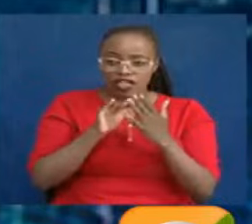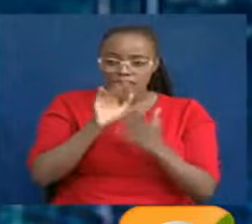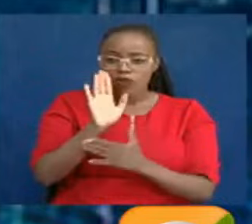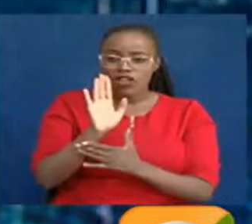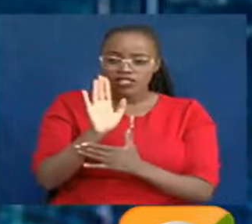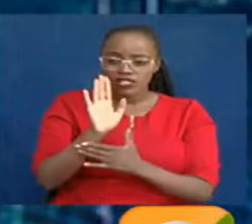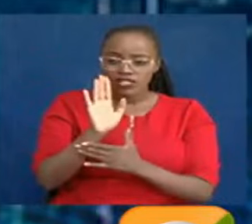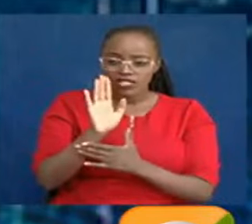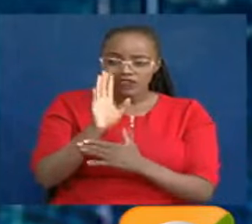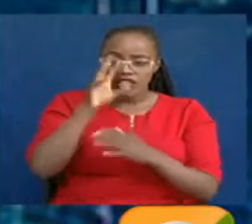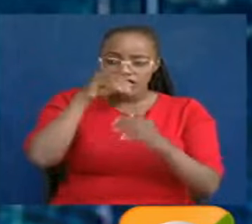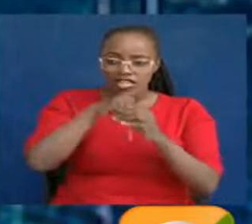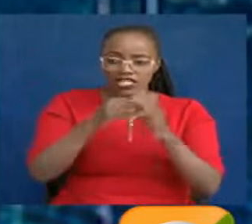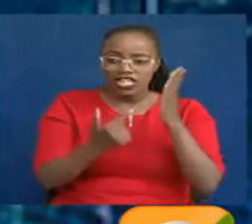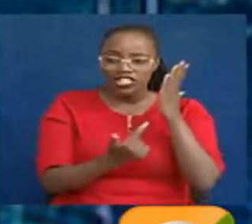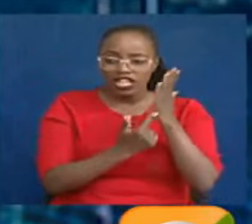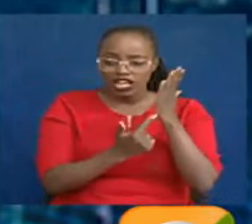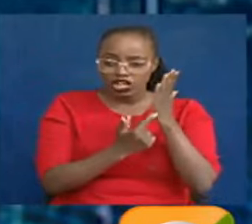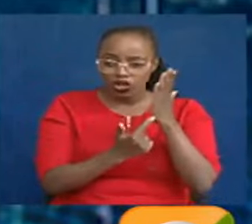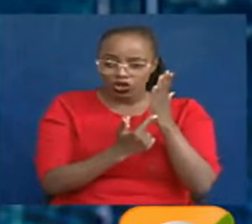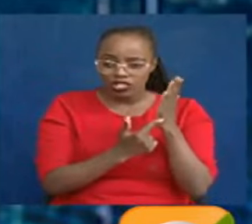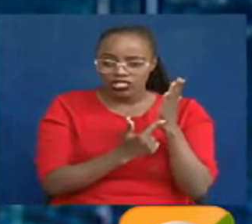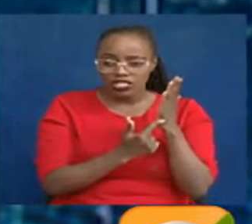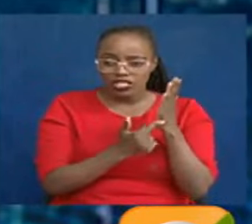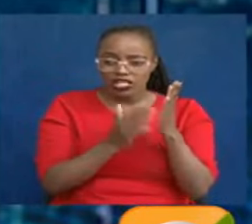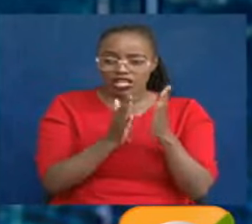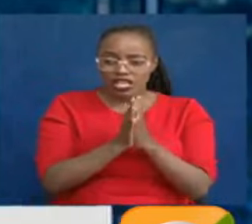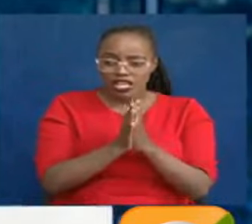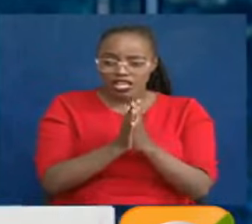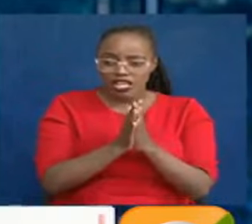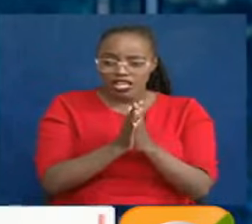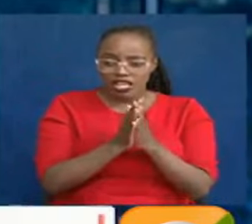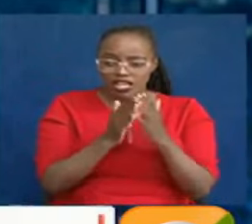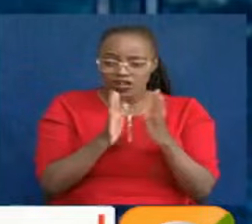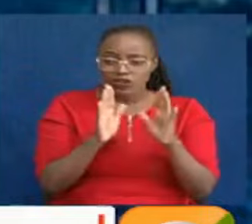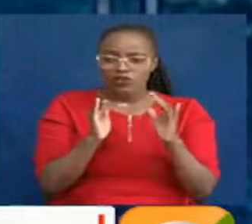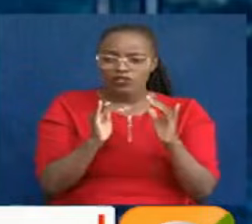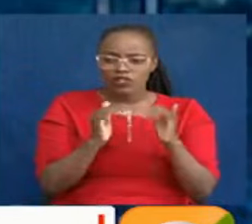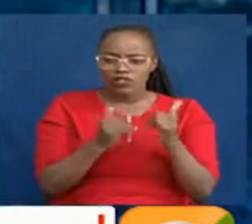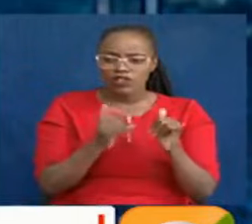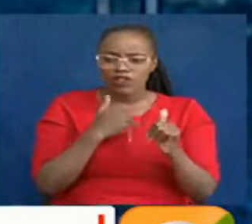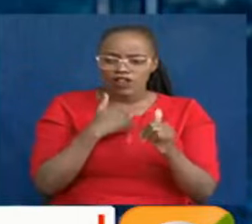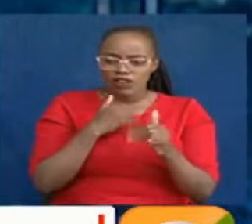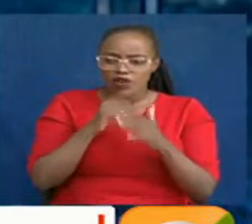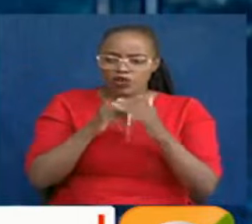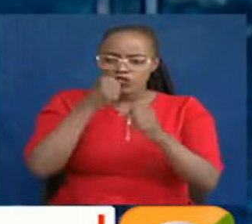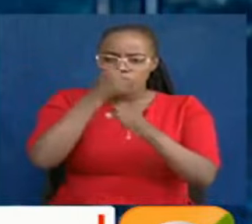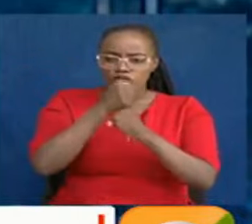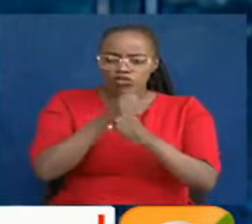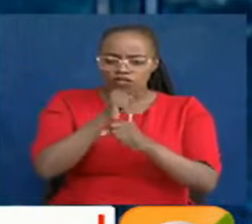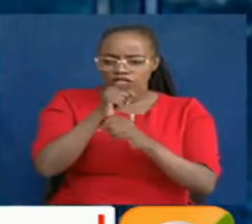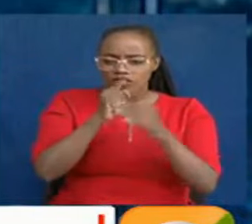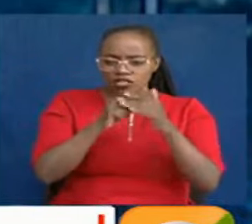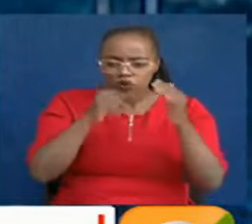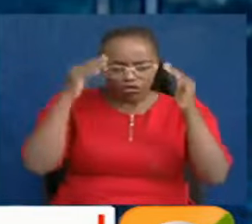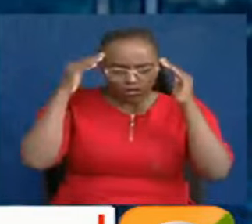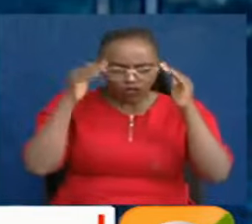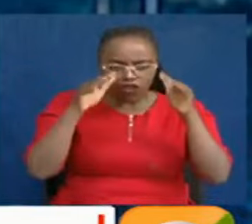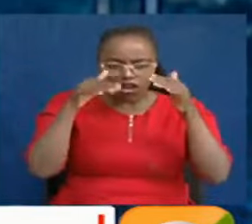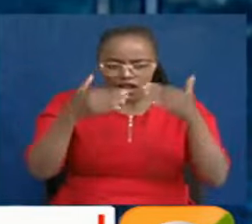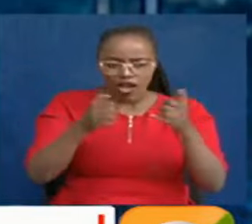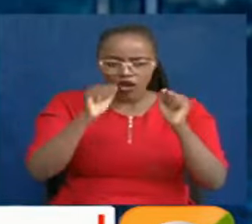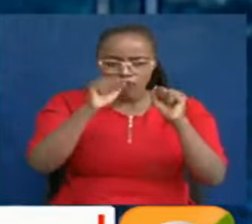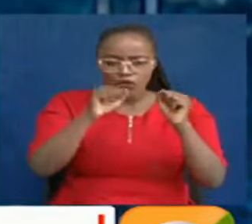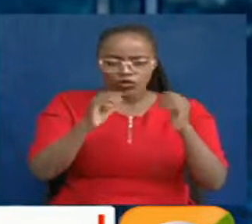the technology or the drone hub that they are going to develop in Konza. So this is what we are looking at, how we can